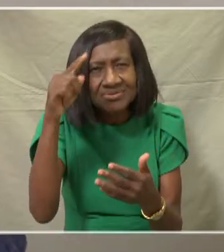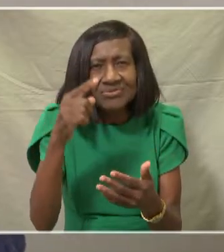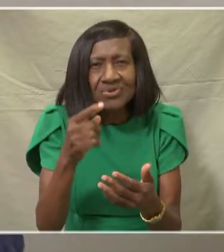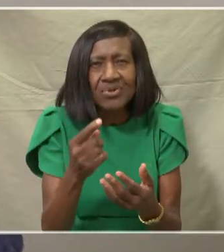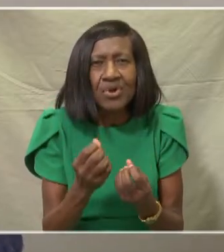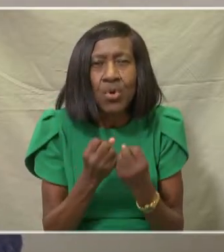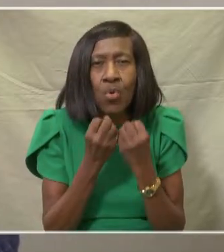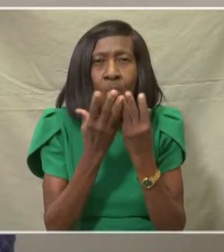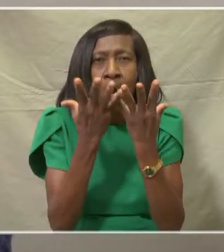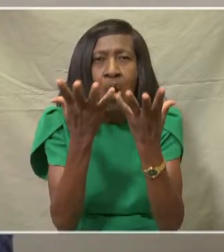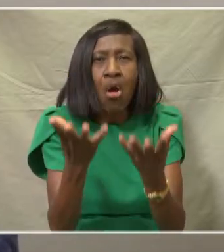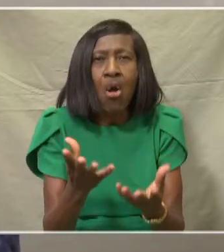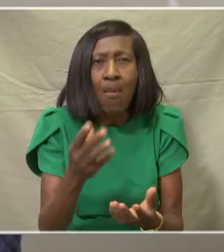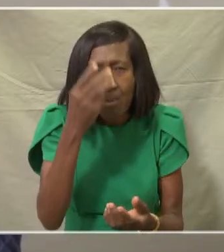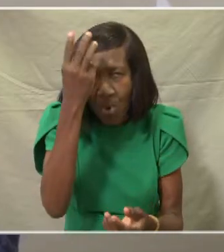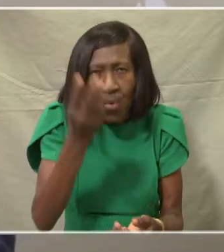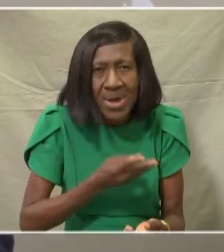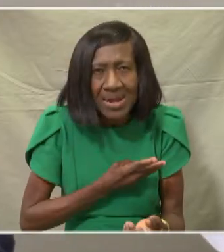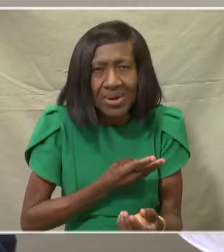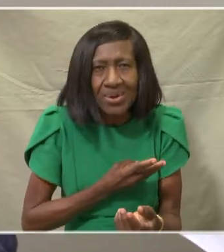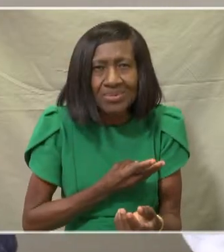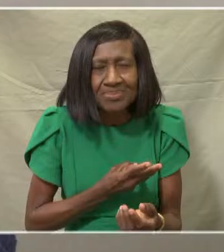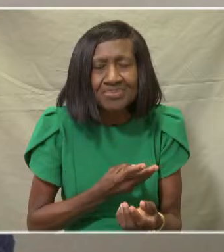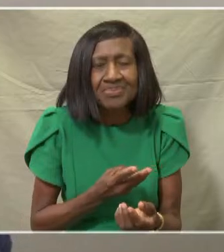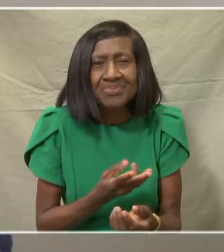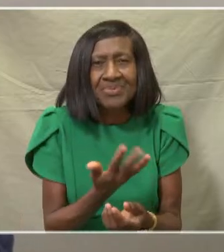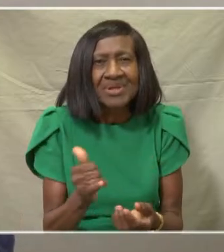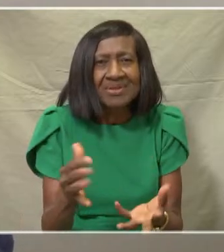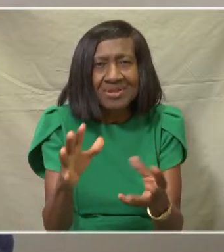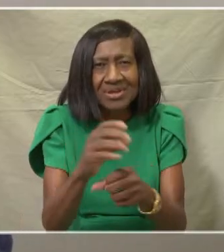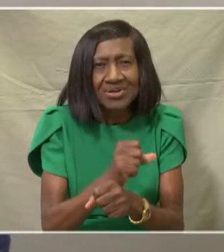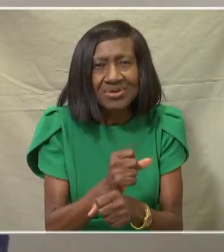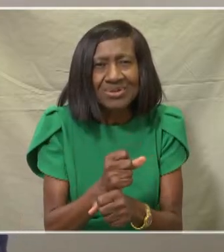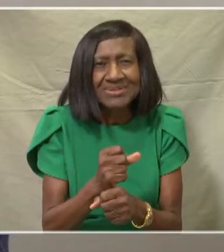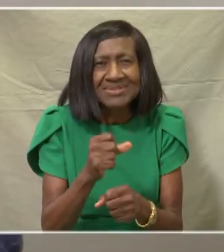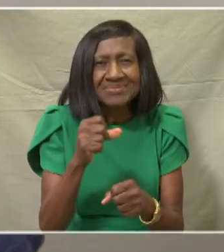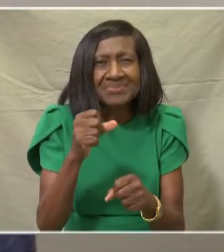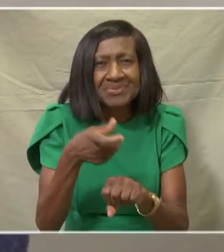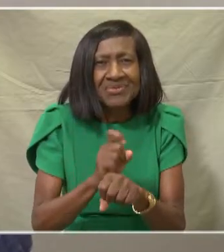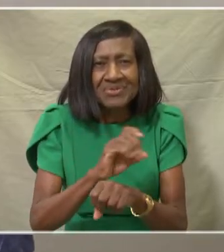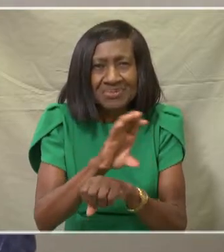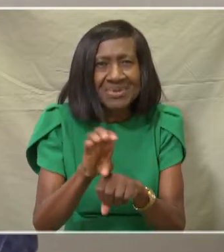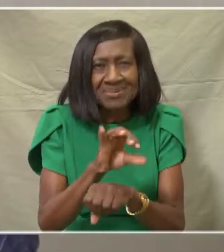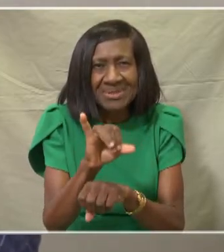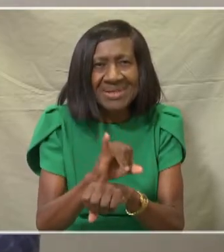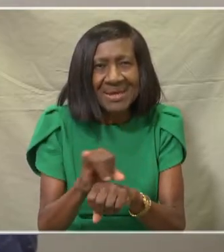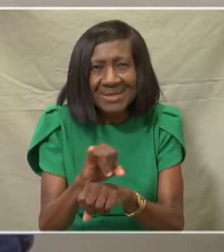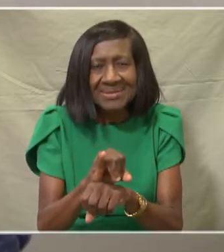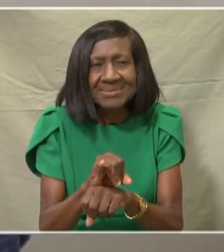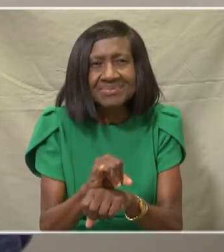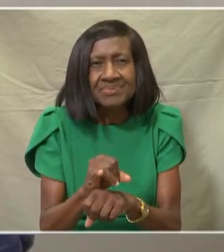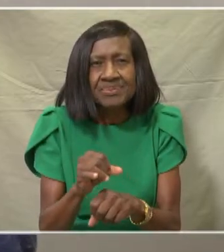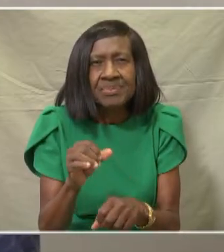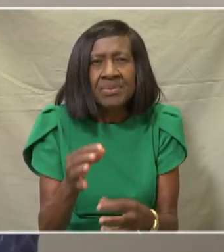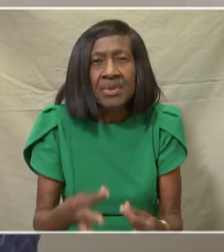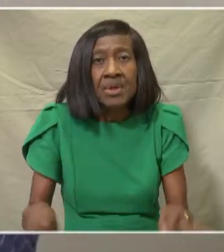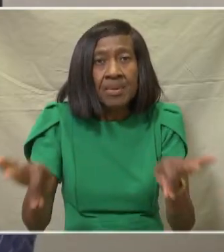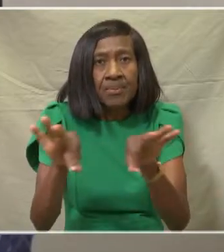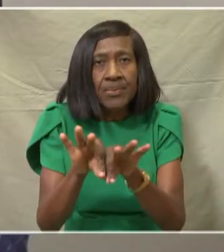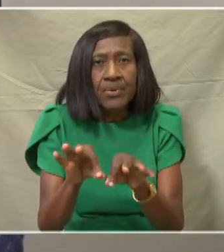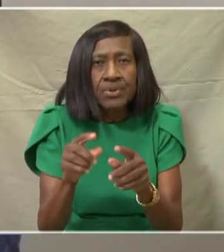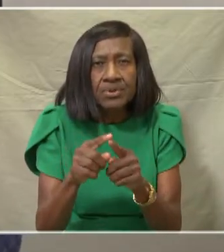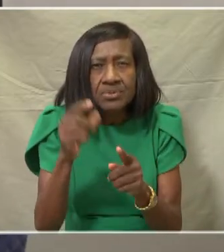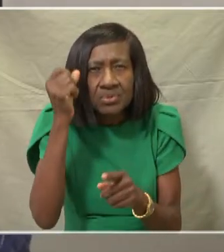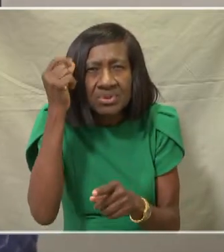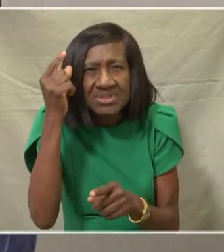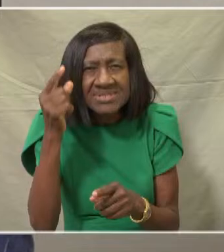that we've already received here in the Cayman Islands. It's a great privilege to be here. So the important thing to understand about our